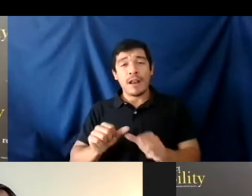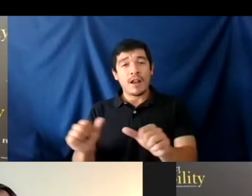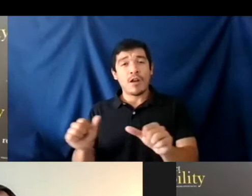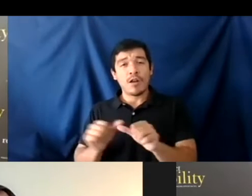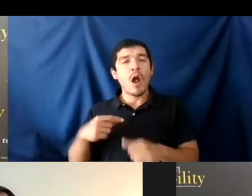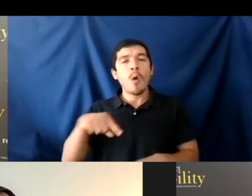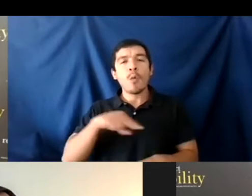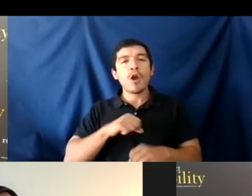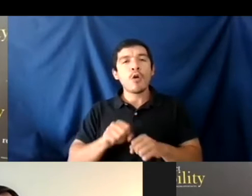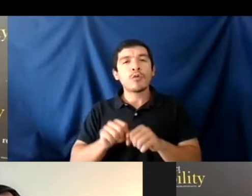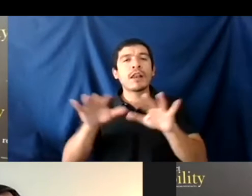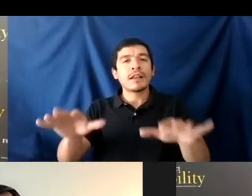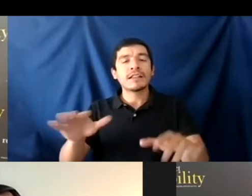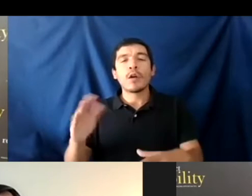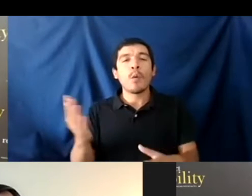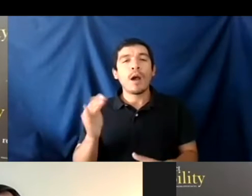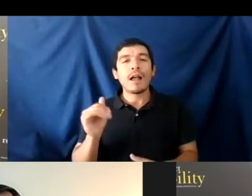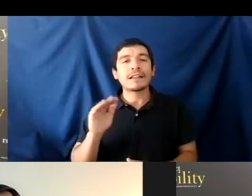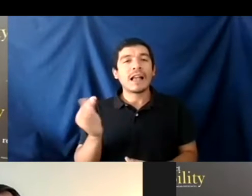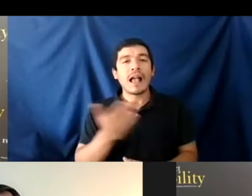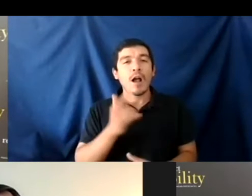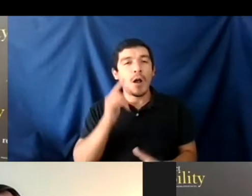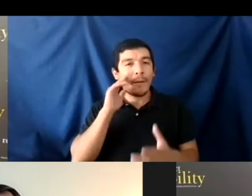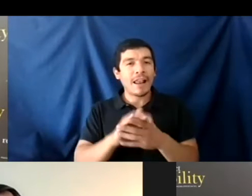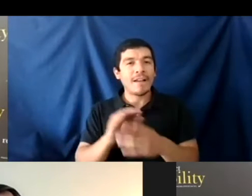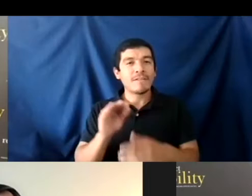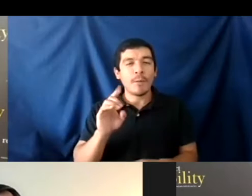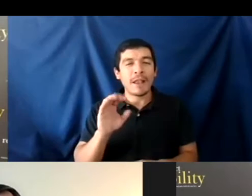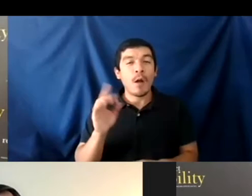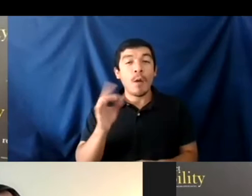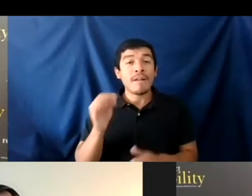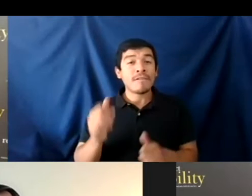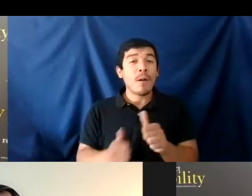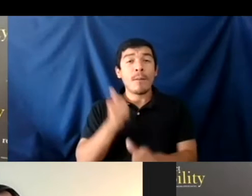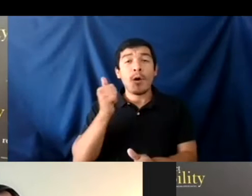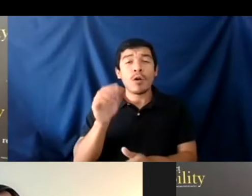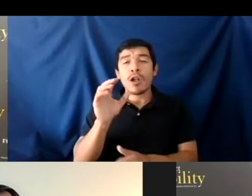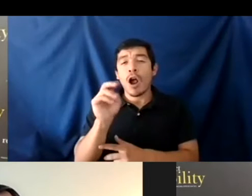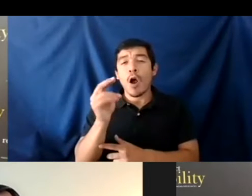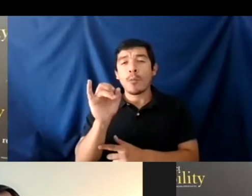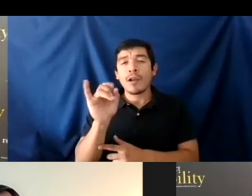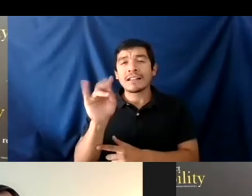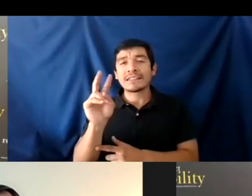released what is believed by many to be one of the most comprehensive